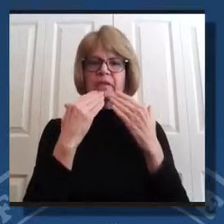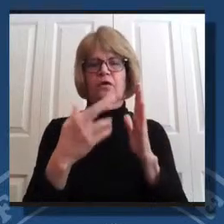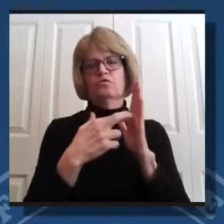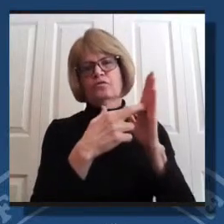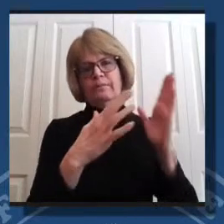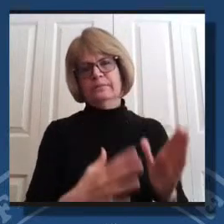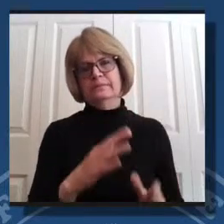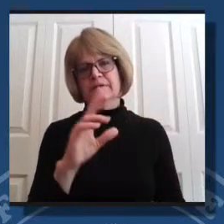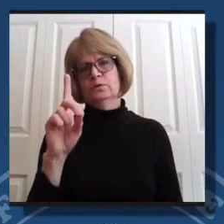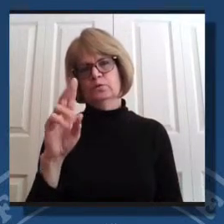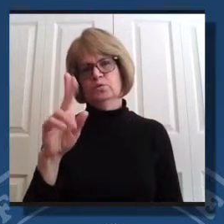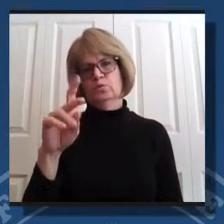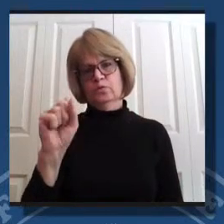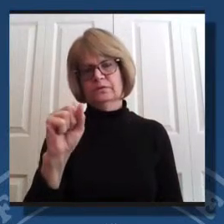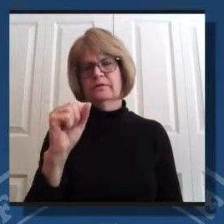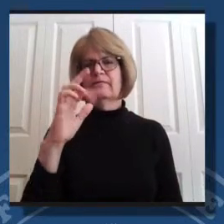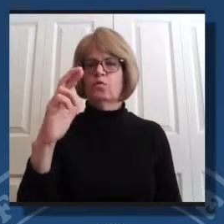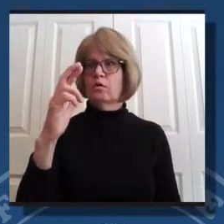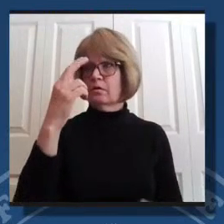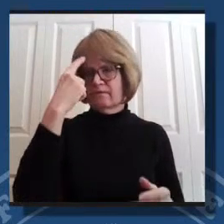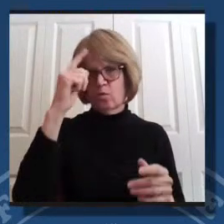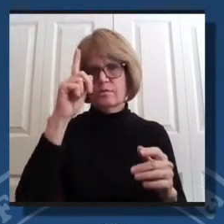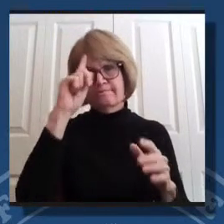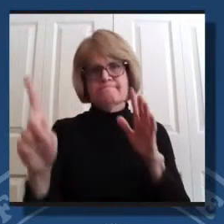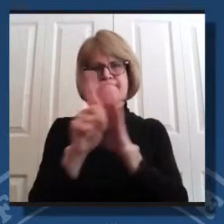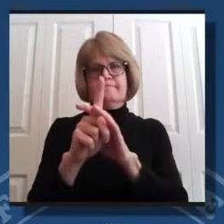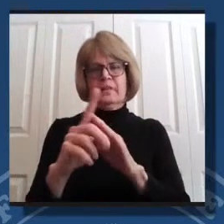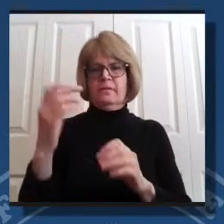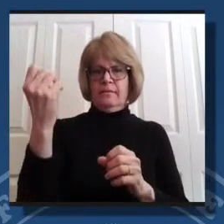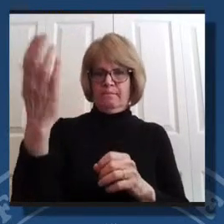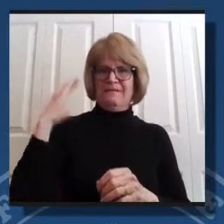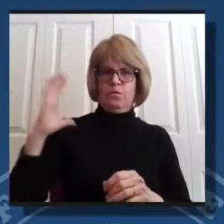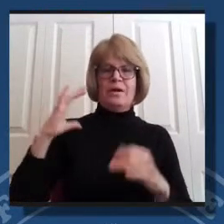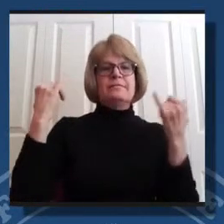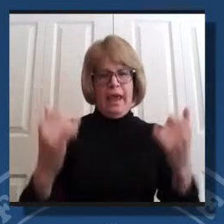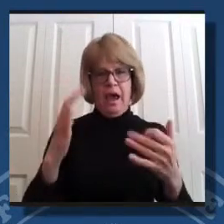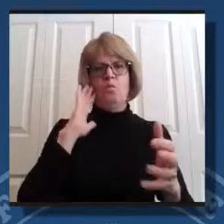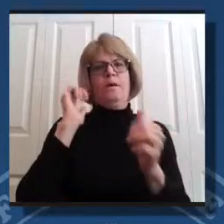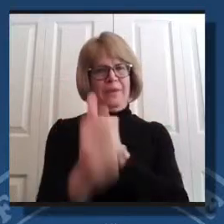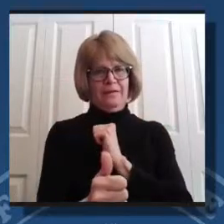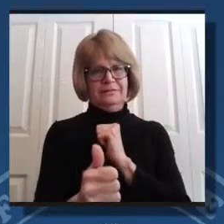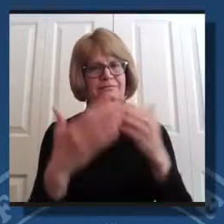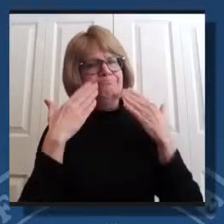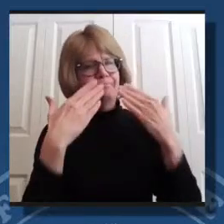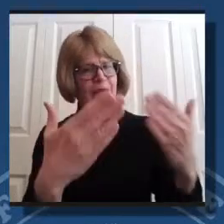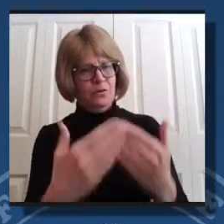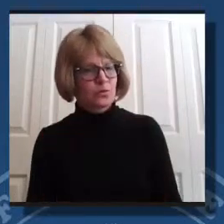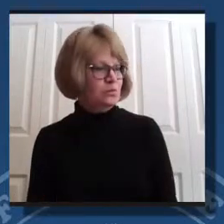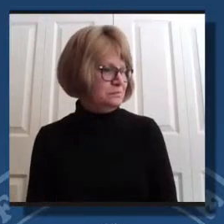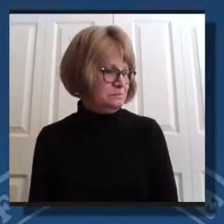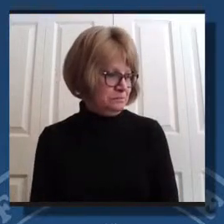for thinking about this years ago, but now we're going to get it done. Thank you. All right, thank you.